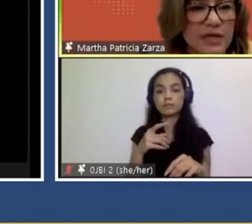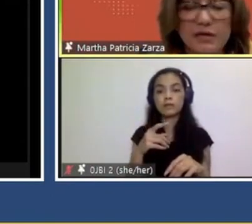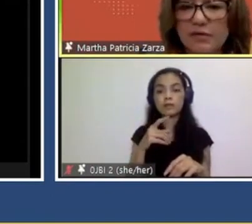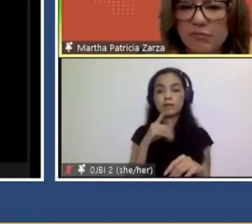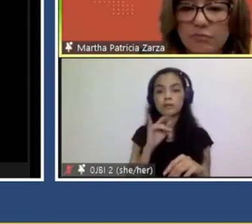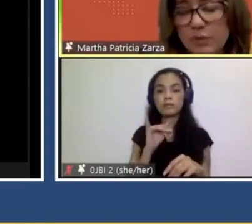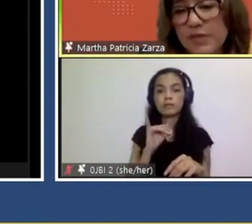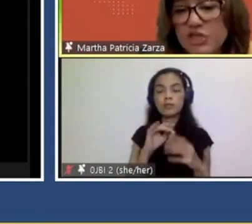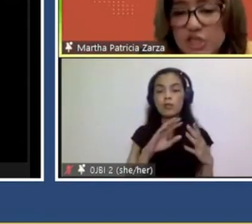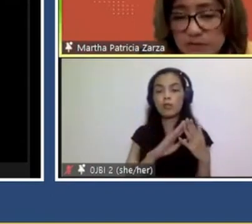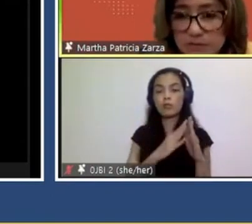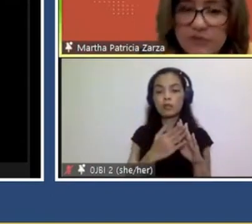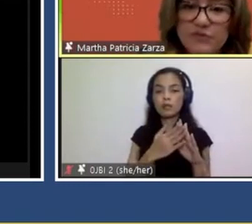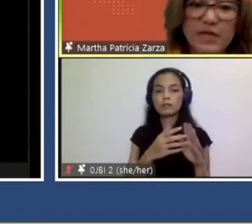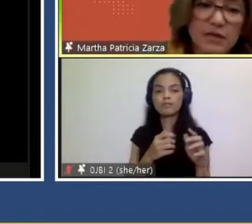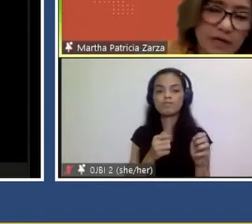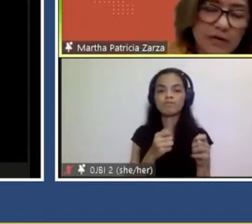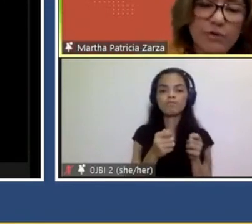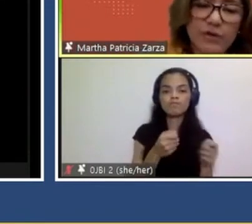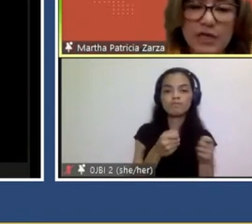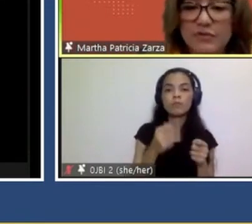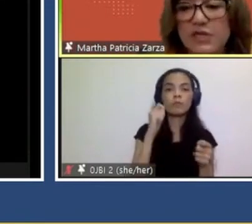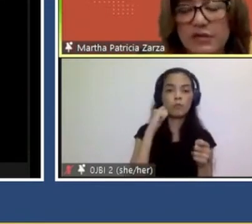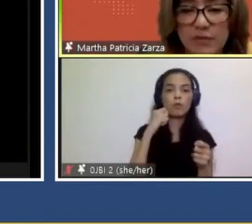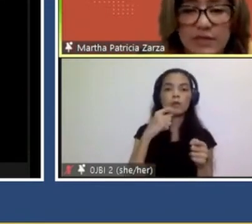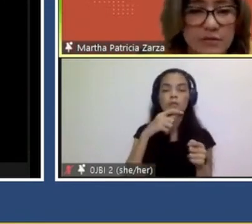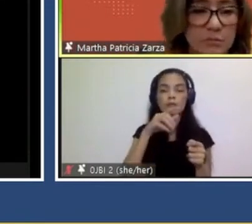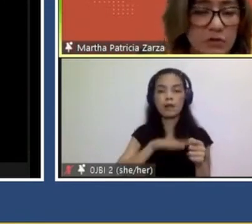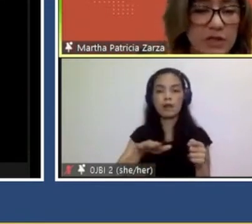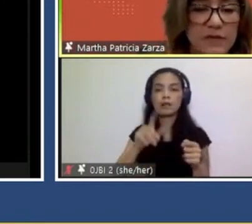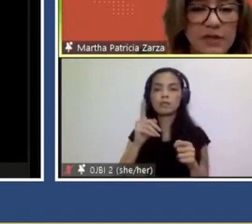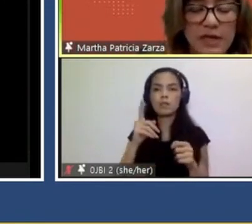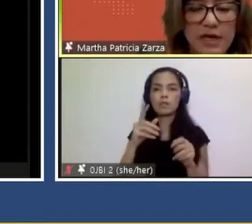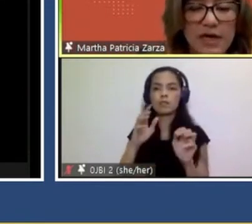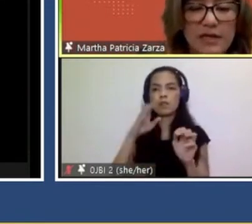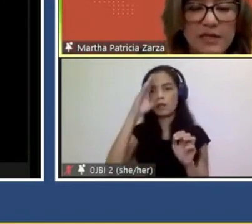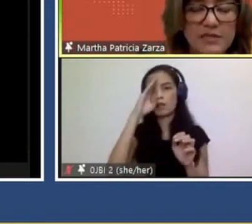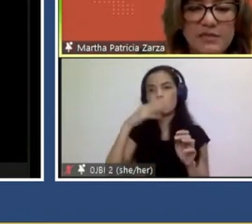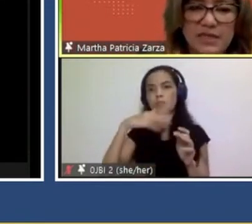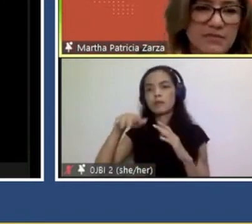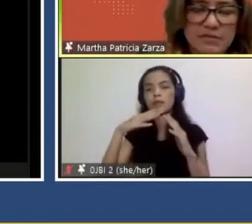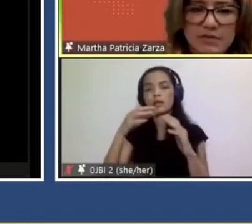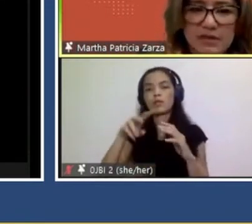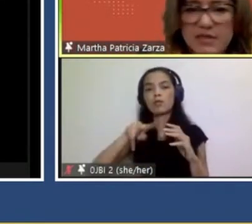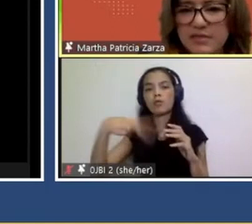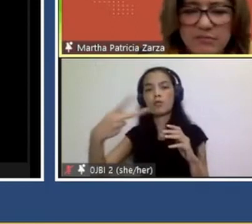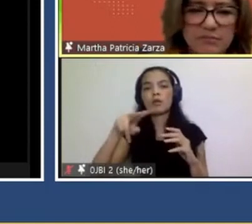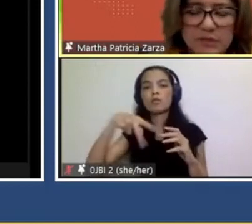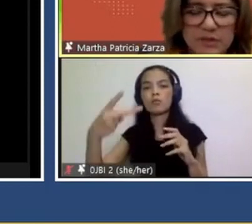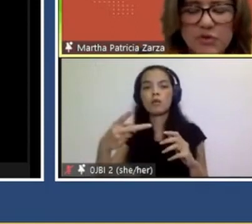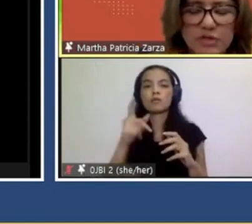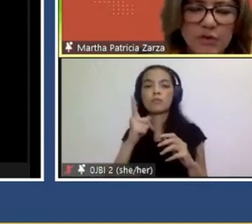habitated by women and children, because men are working outside to get some money. And as it